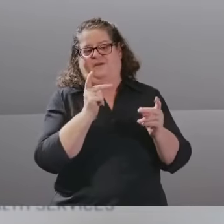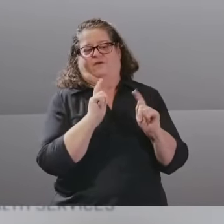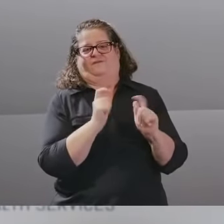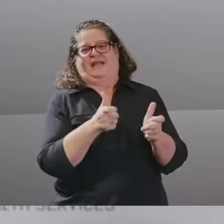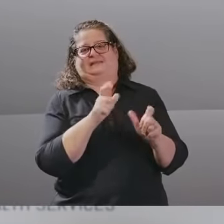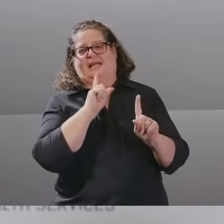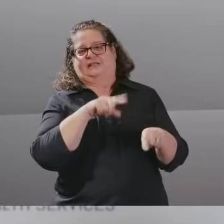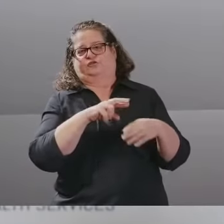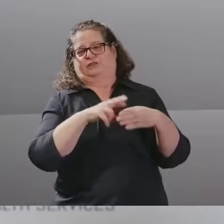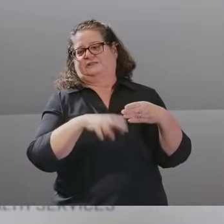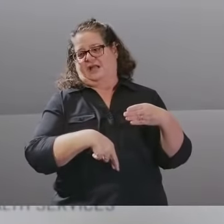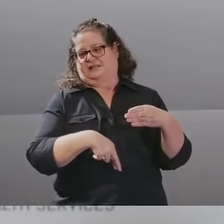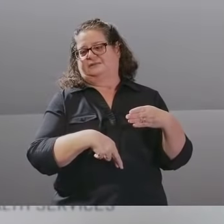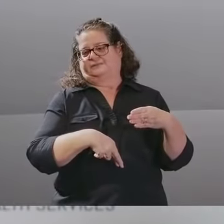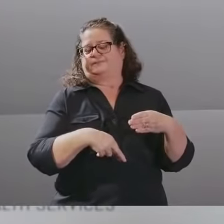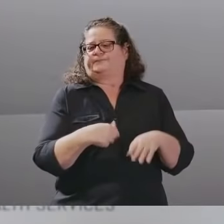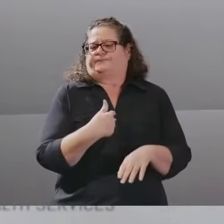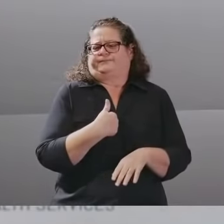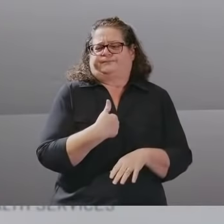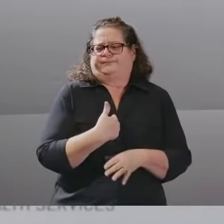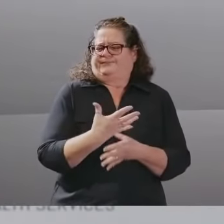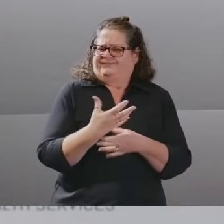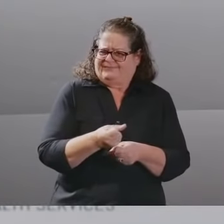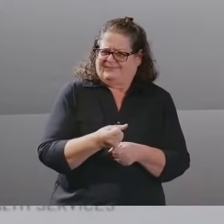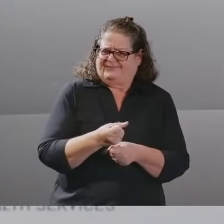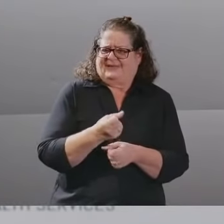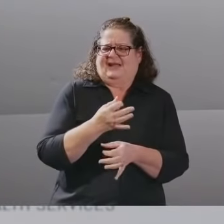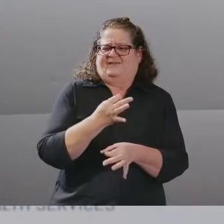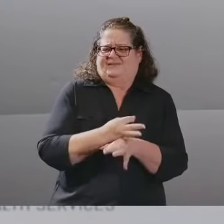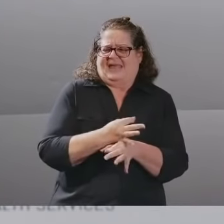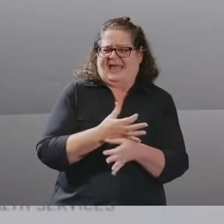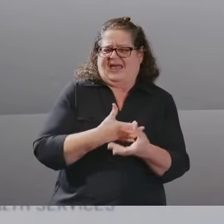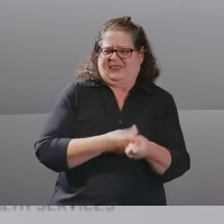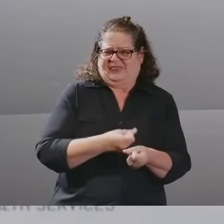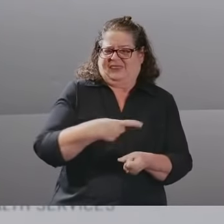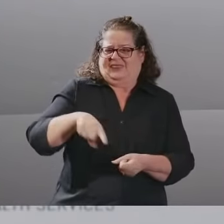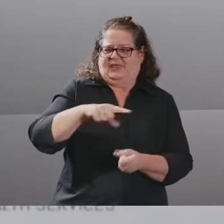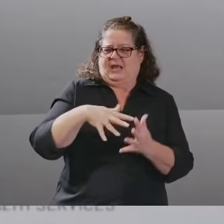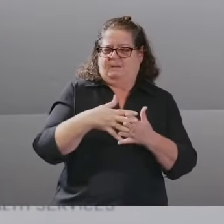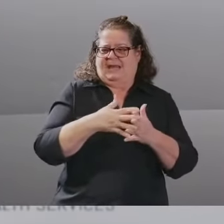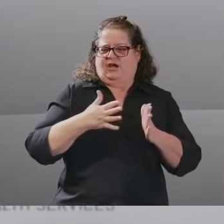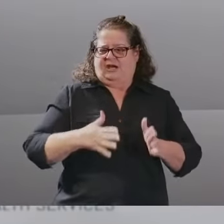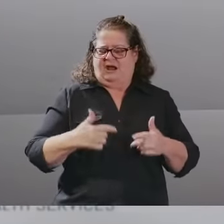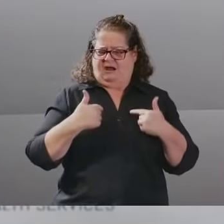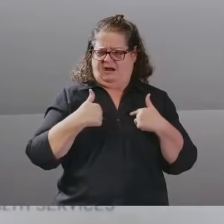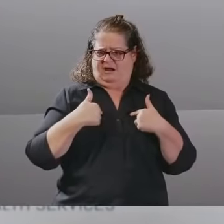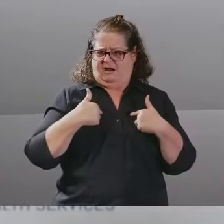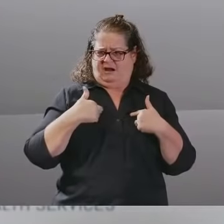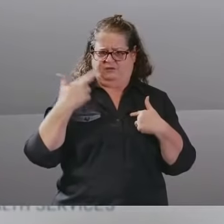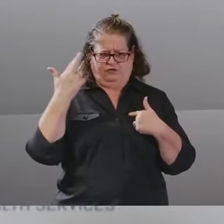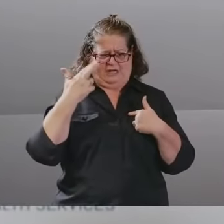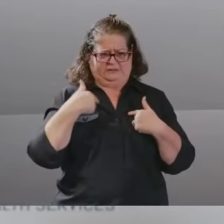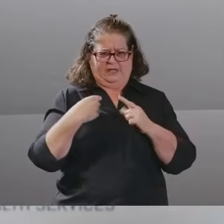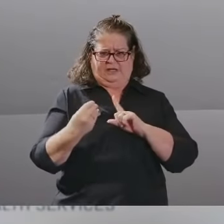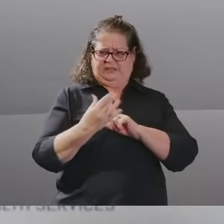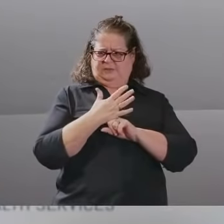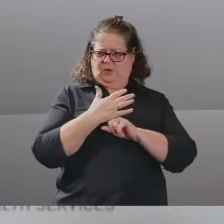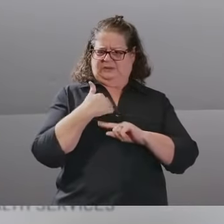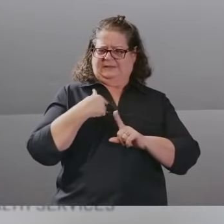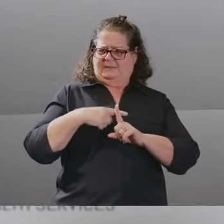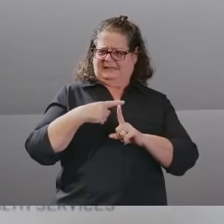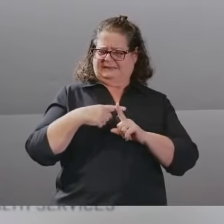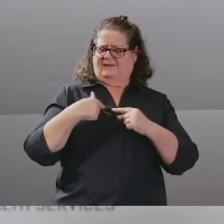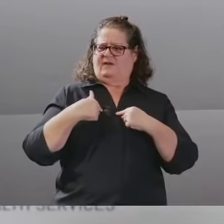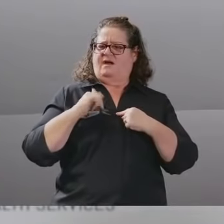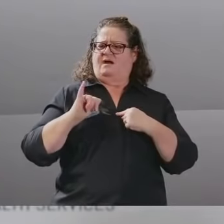in Americans that if they realized that they were were positive with the virus or